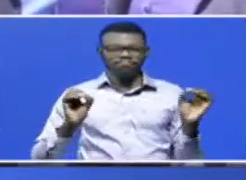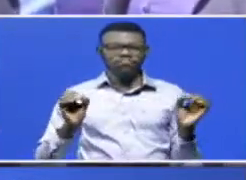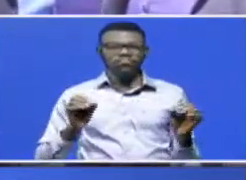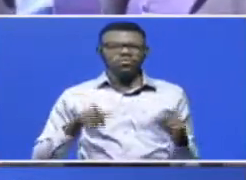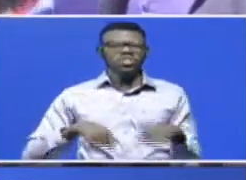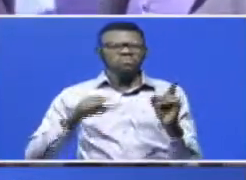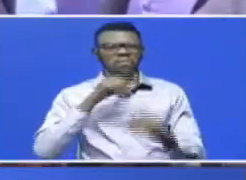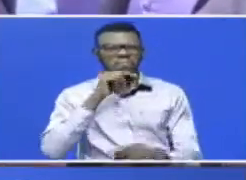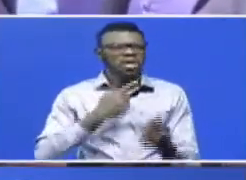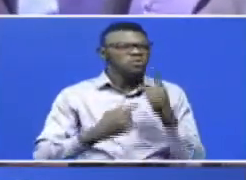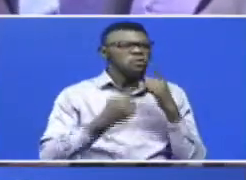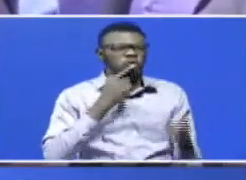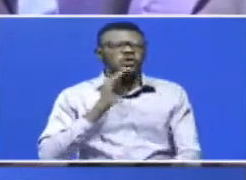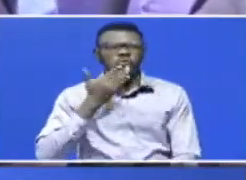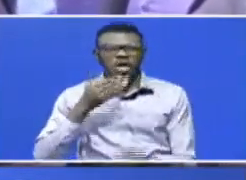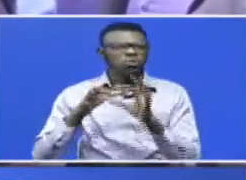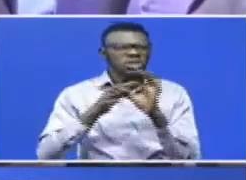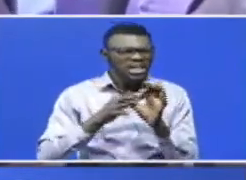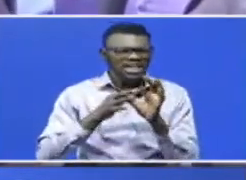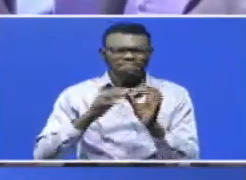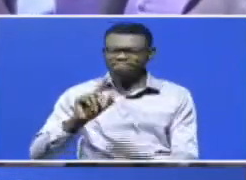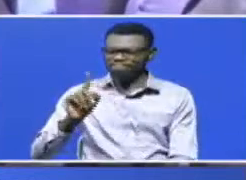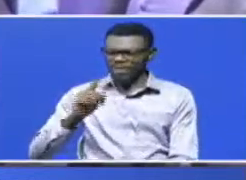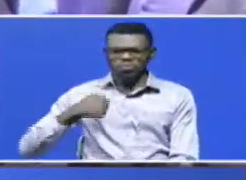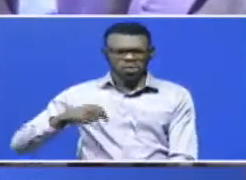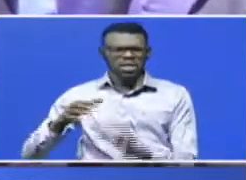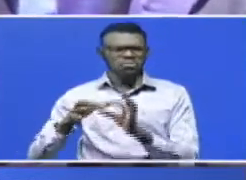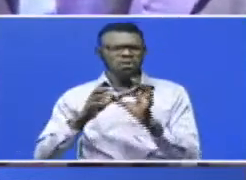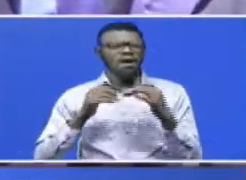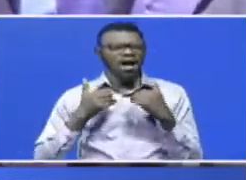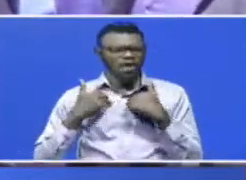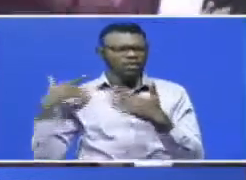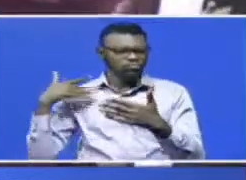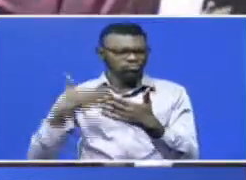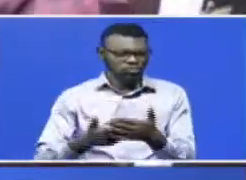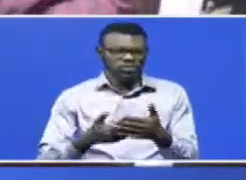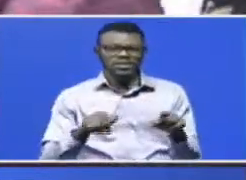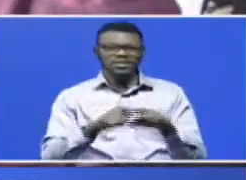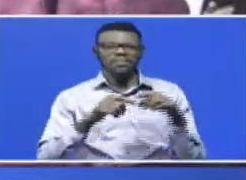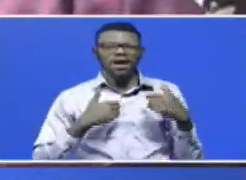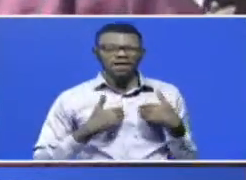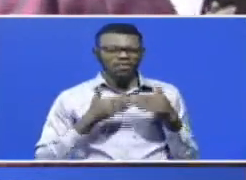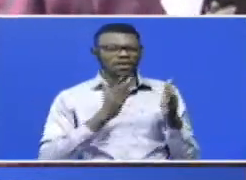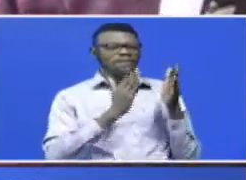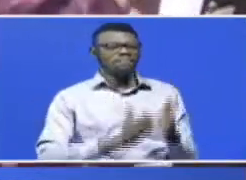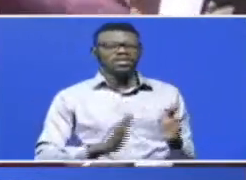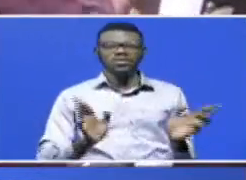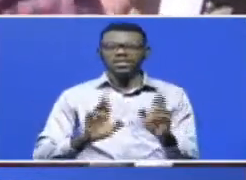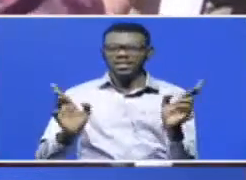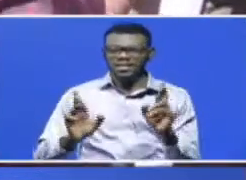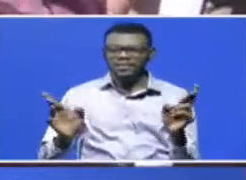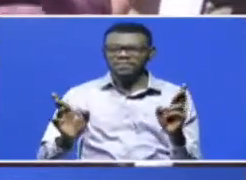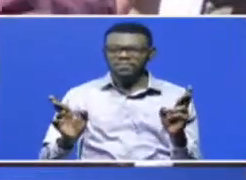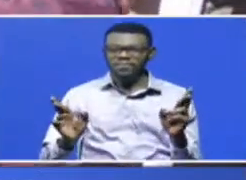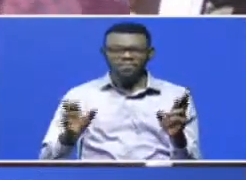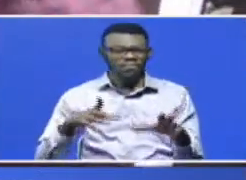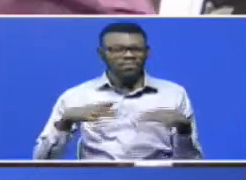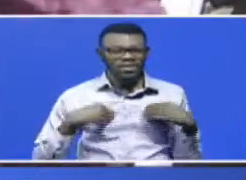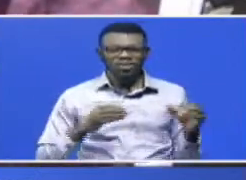unity. Sisi tuliungana, tuko kitu kimoja na tuko na kijana wetu. Mzuie dominance